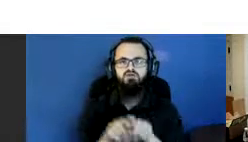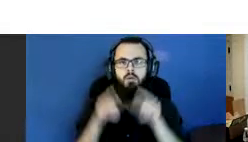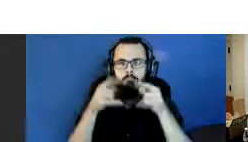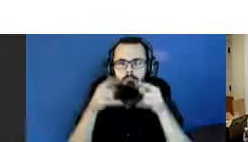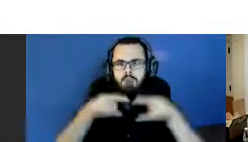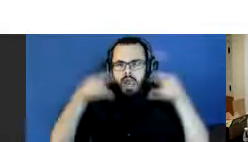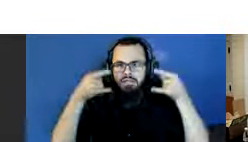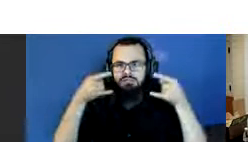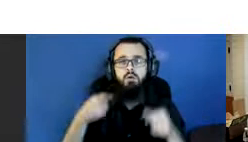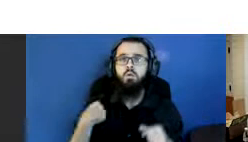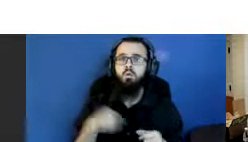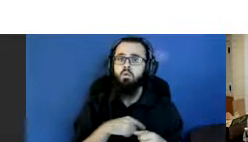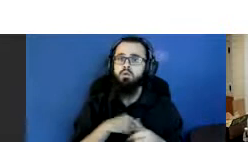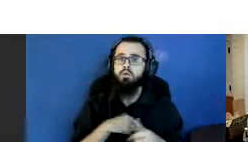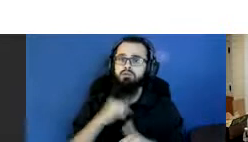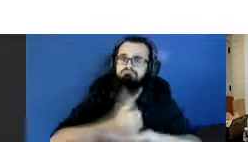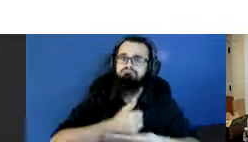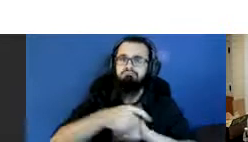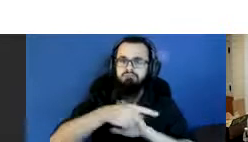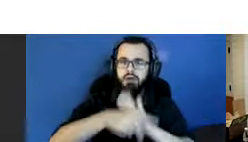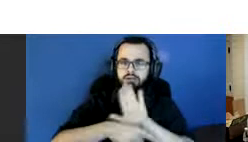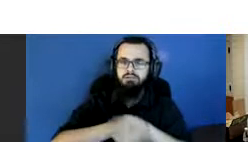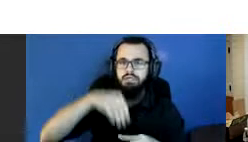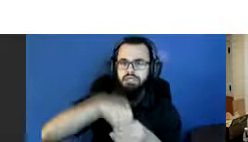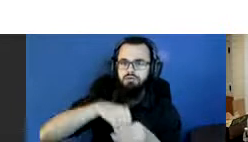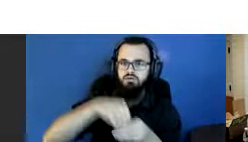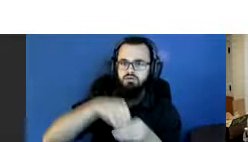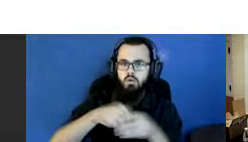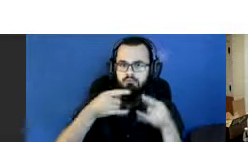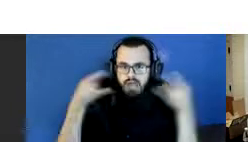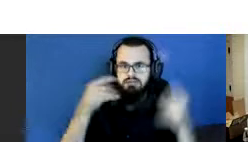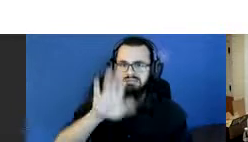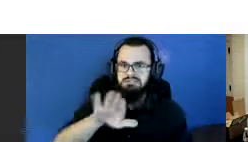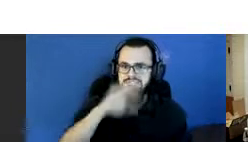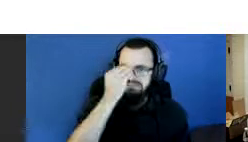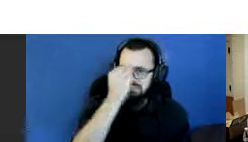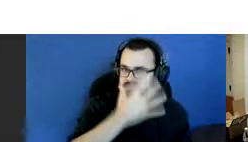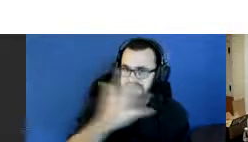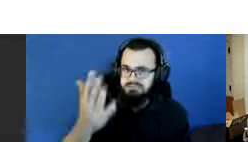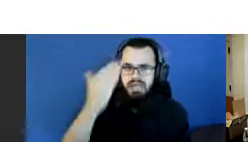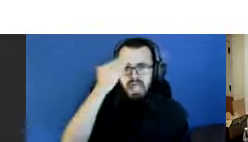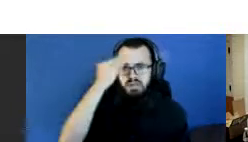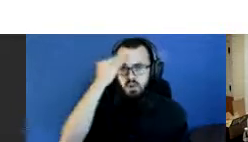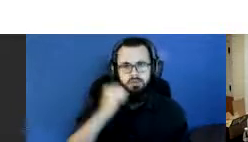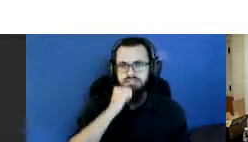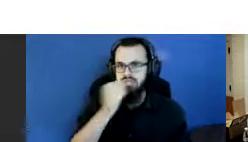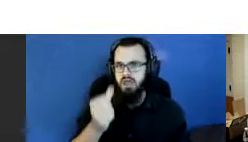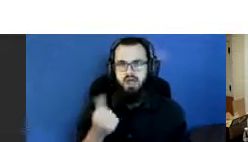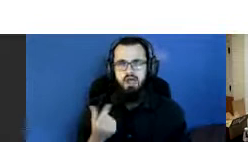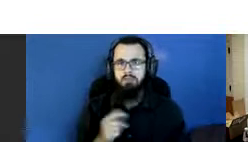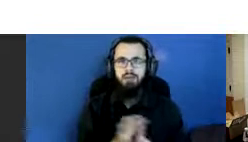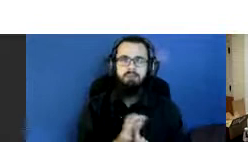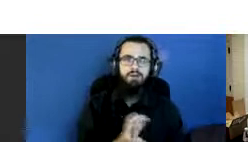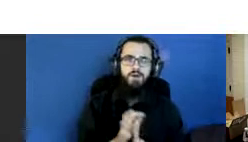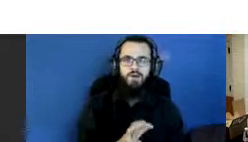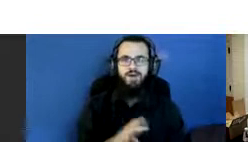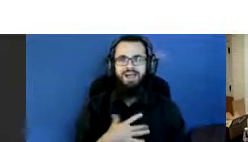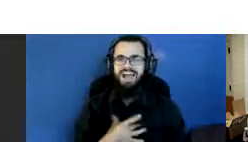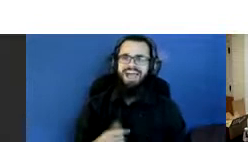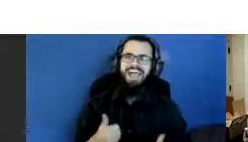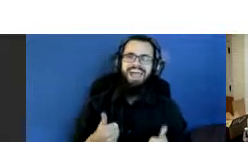reinstituted indoor masking. I know it's not a popular decision for many people. It is an inconvenience.